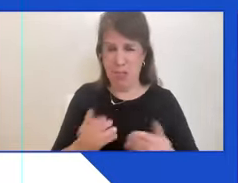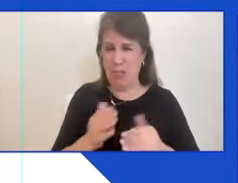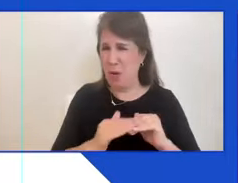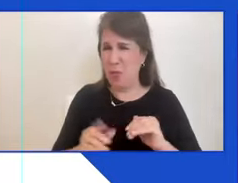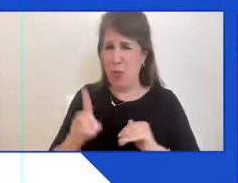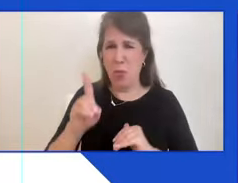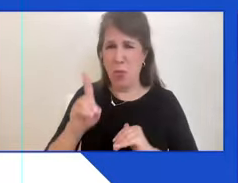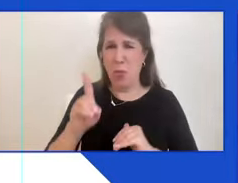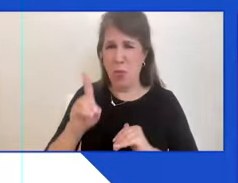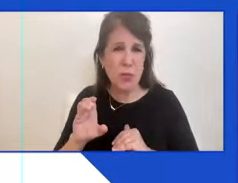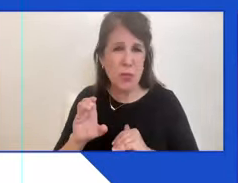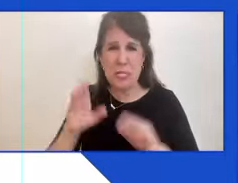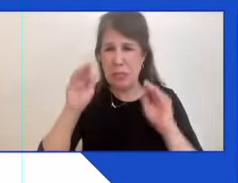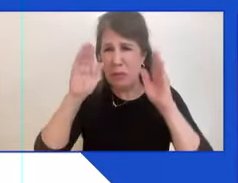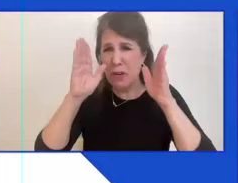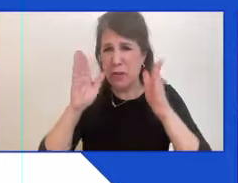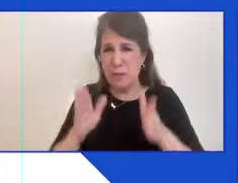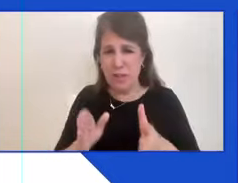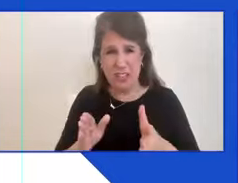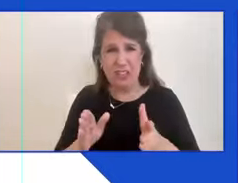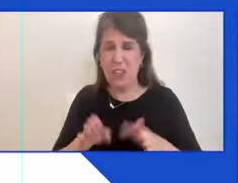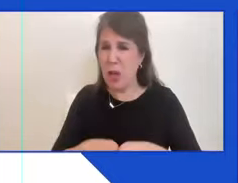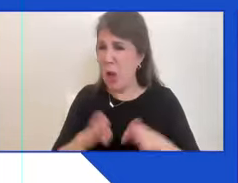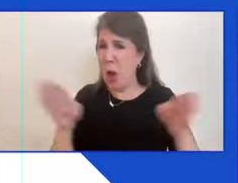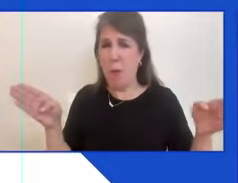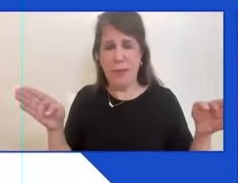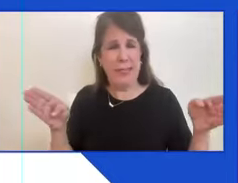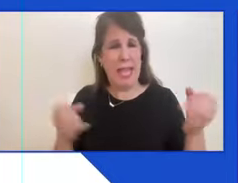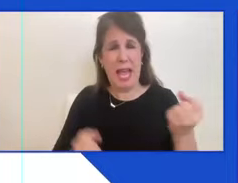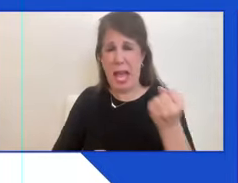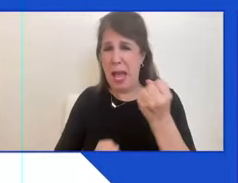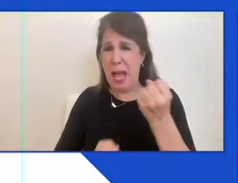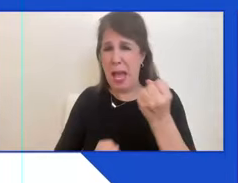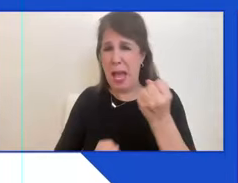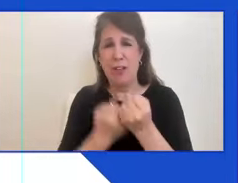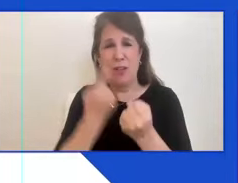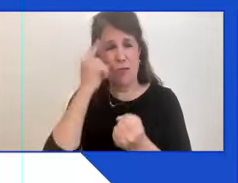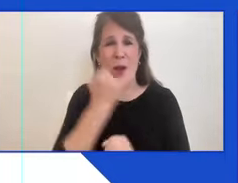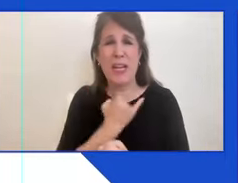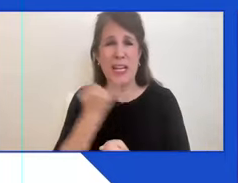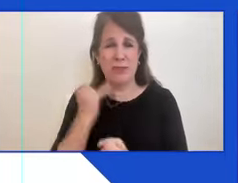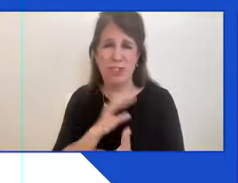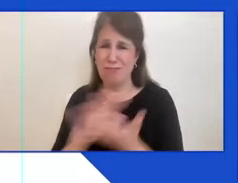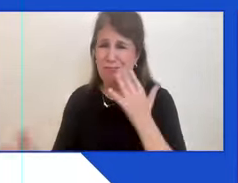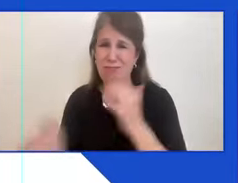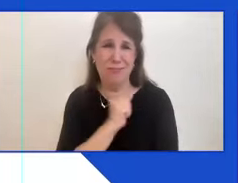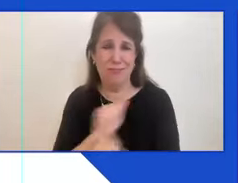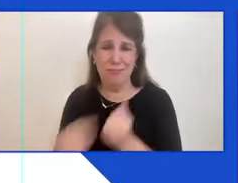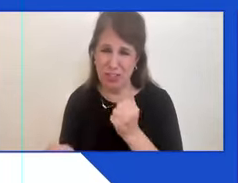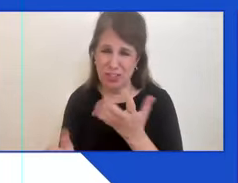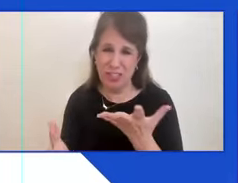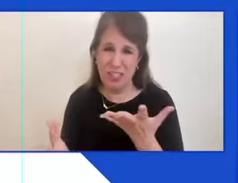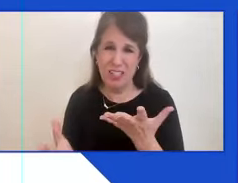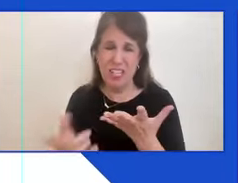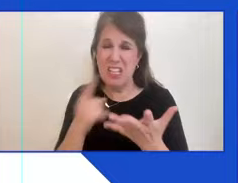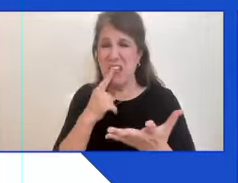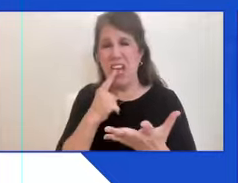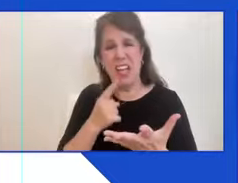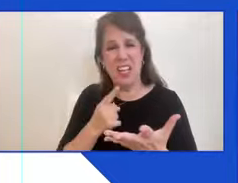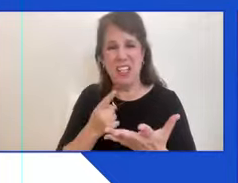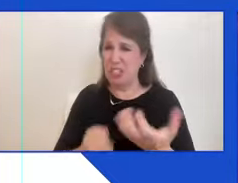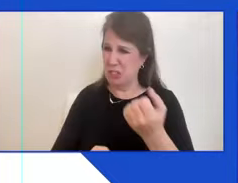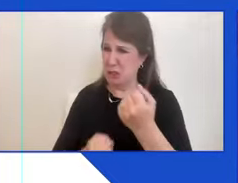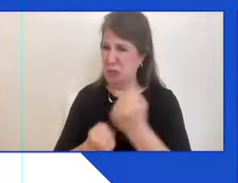100 professors have openly advocated for Israel's destruction, justifying the murders of